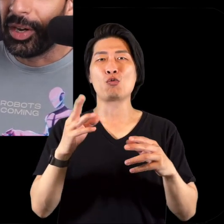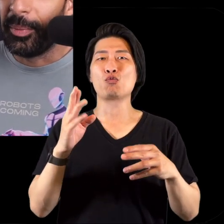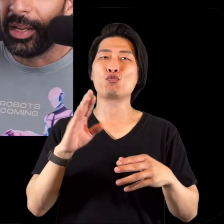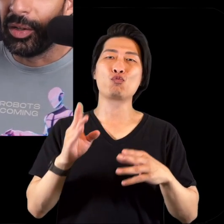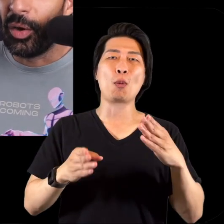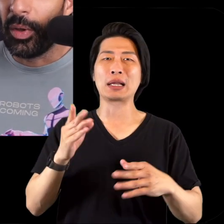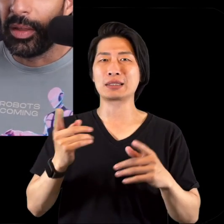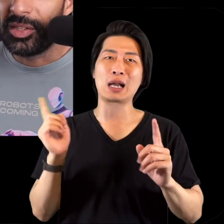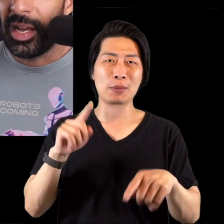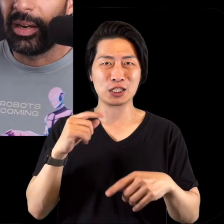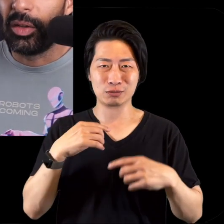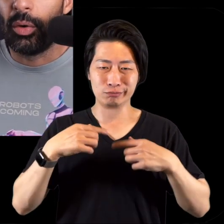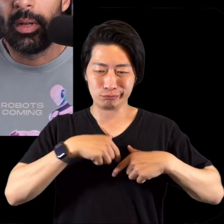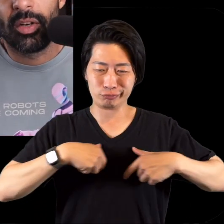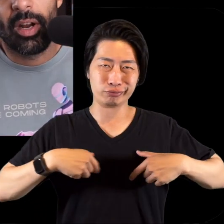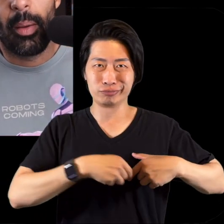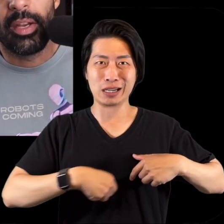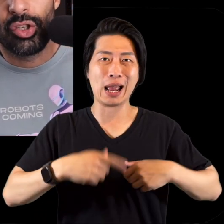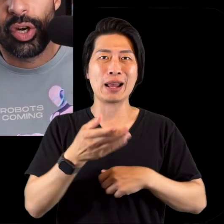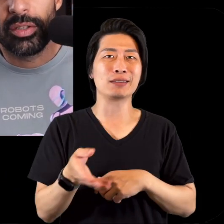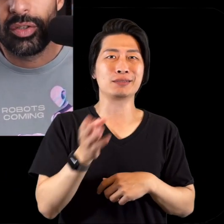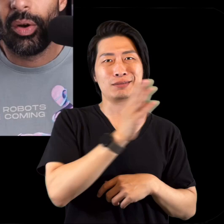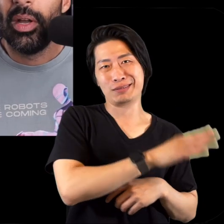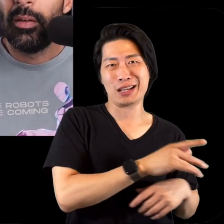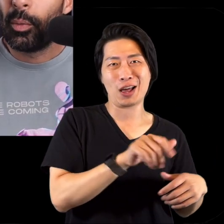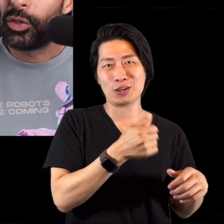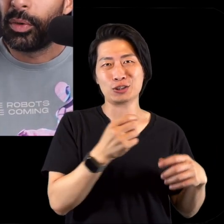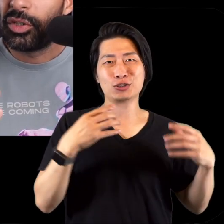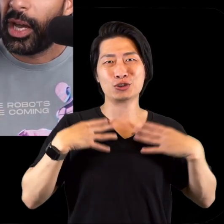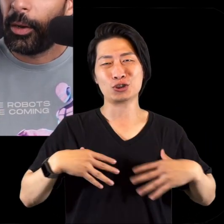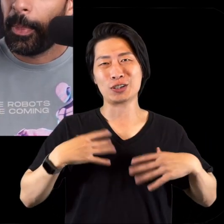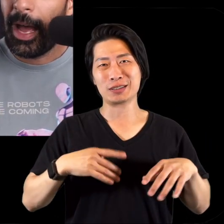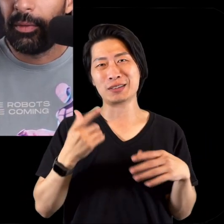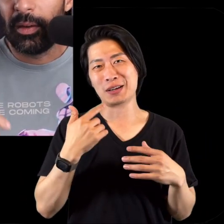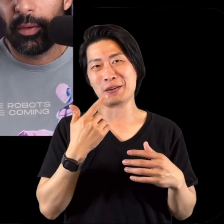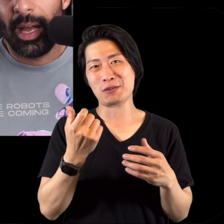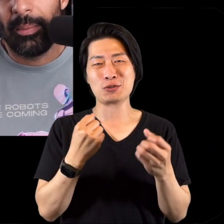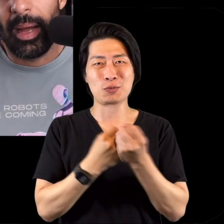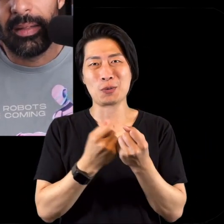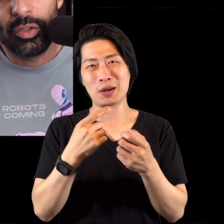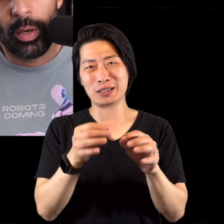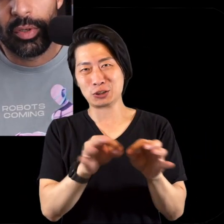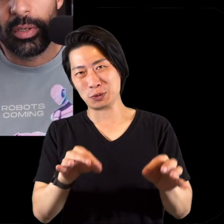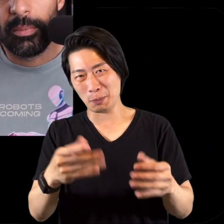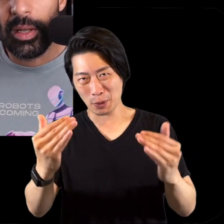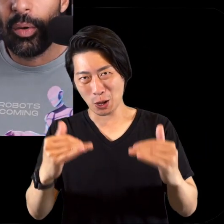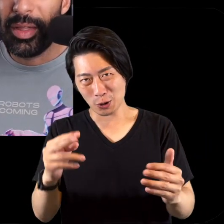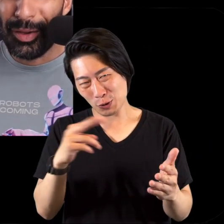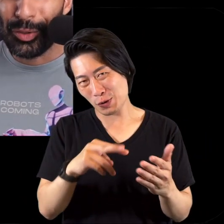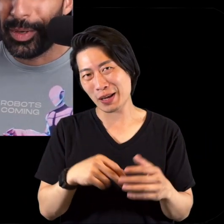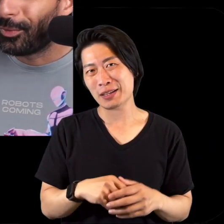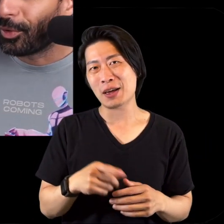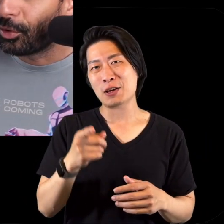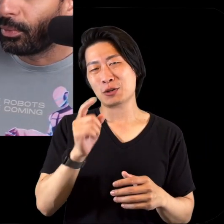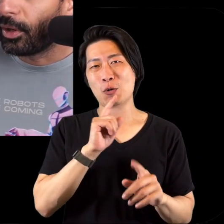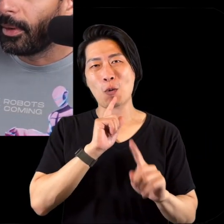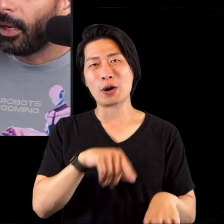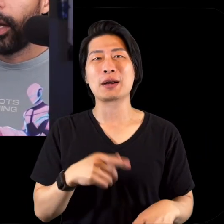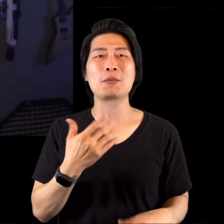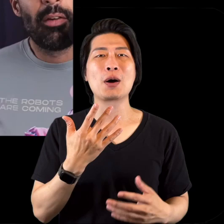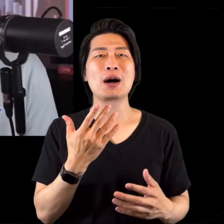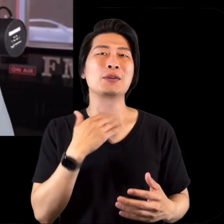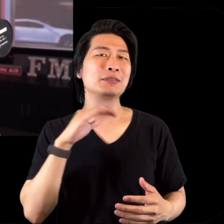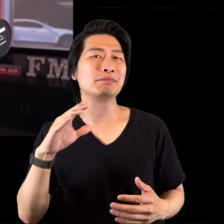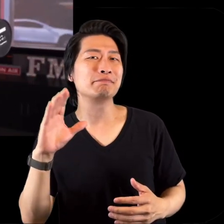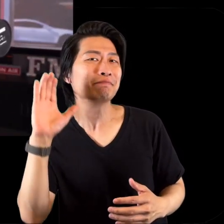robots are coming along with the standard the robots are coming shirt. So if you want to support the channel, I have a link for that in my description below. Thank you so much for your support.